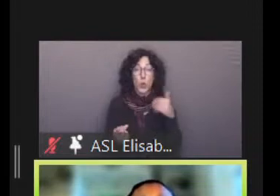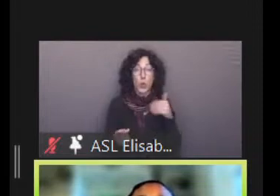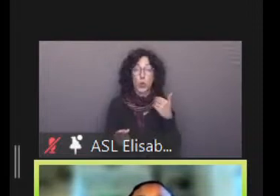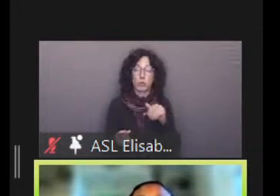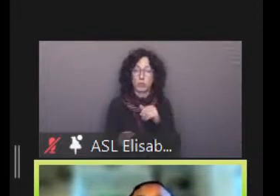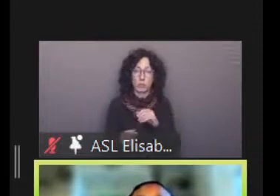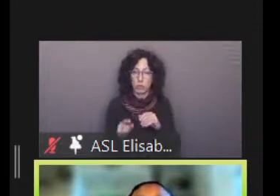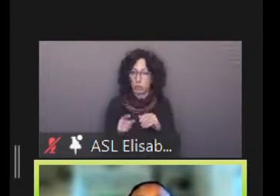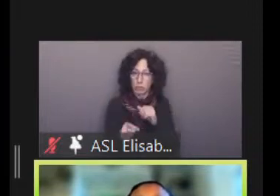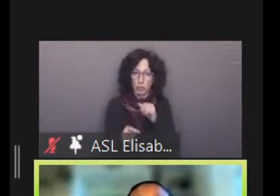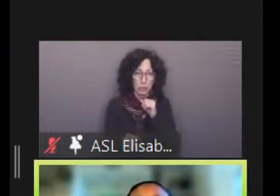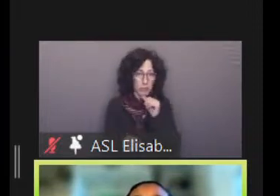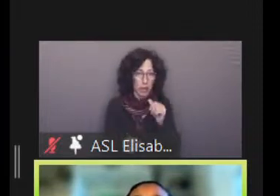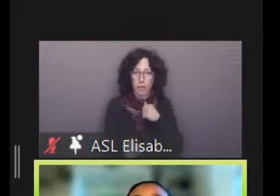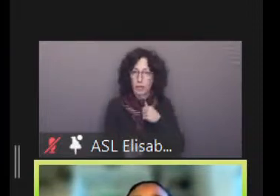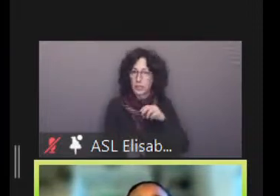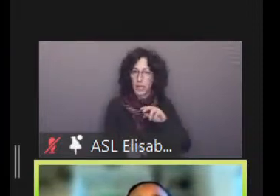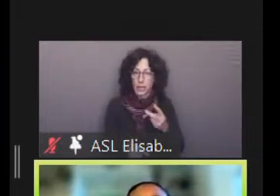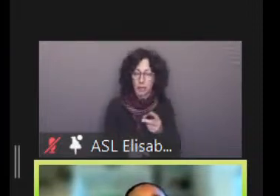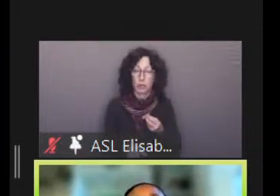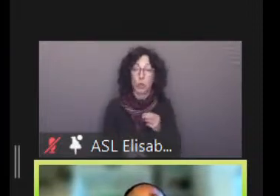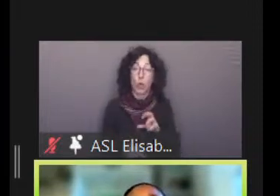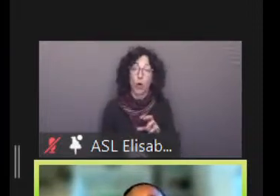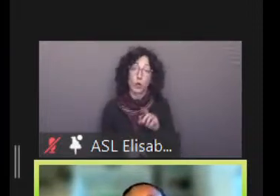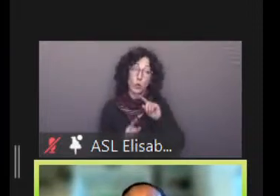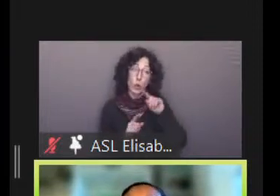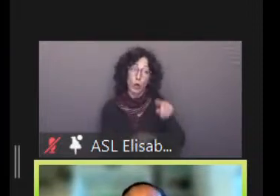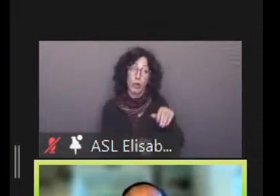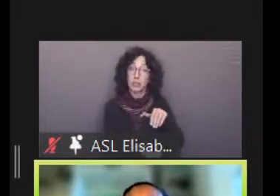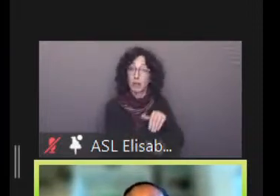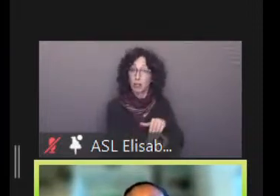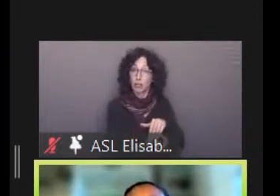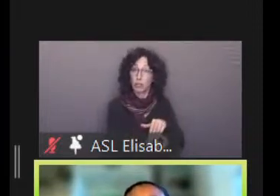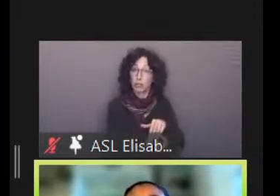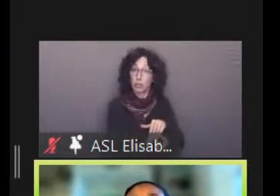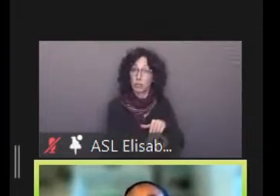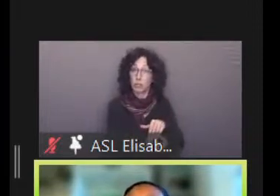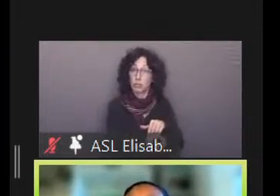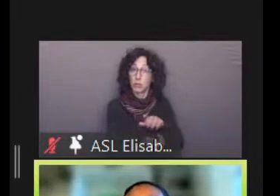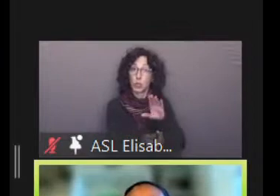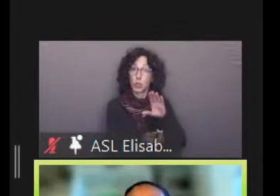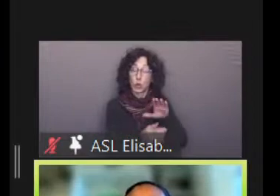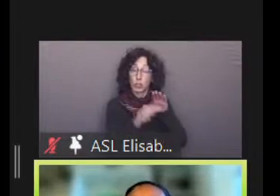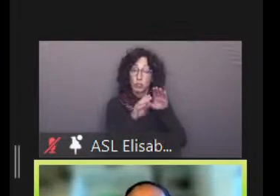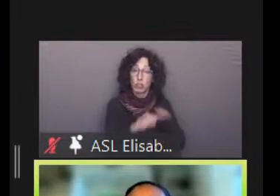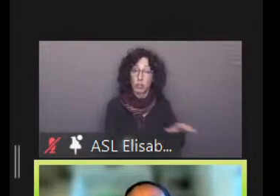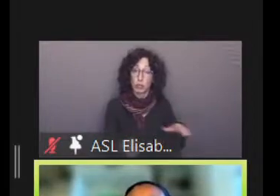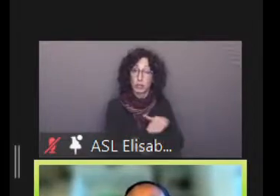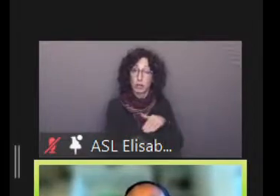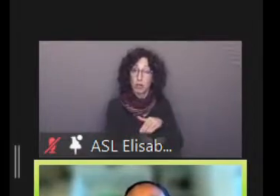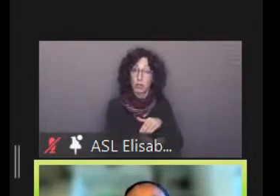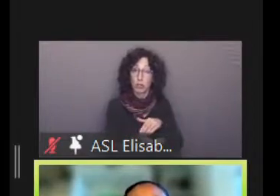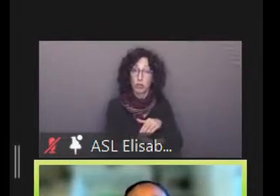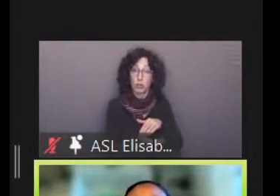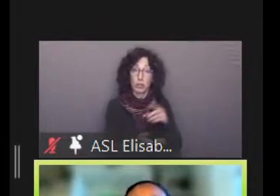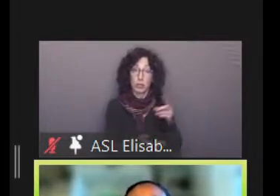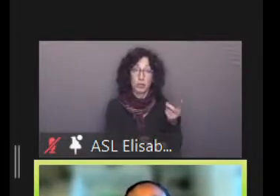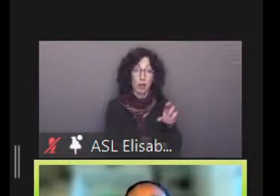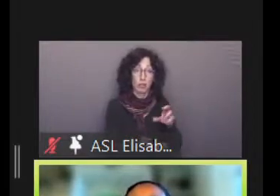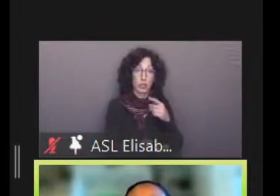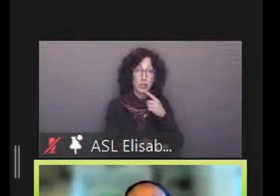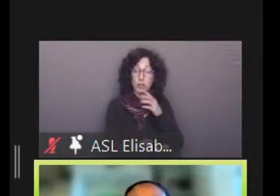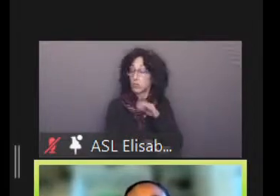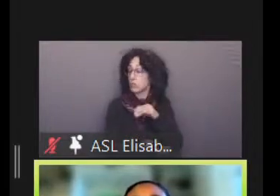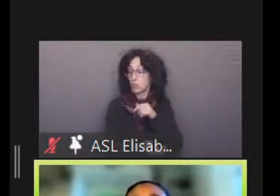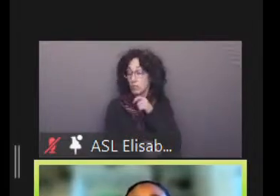doctor or your child's doctor, and they tell you that you have a medical reason to not get the vaccine. And I want to point out